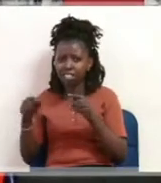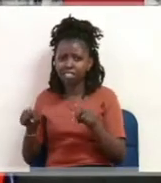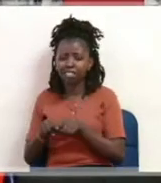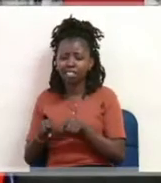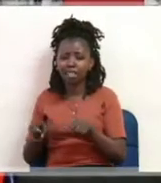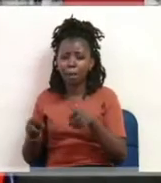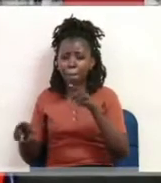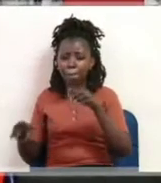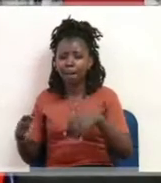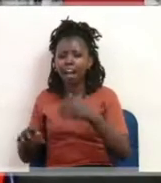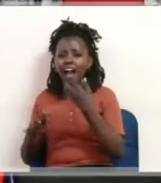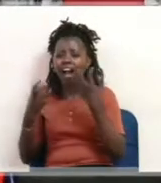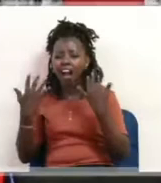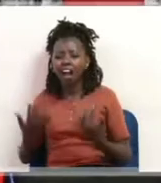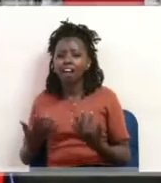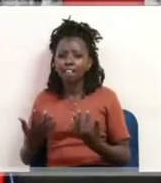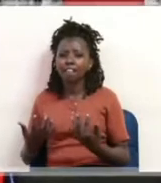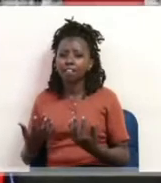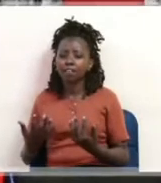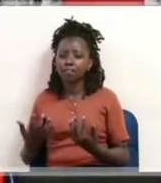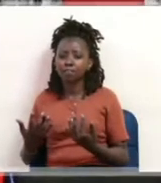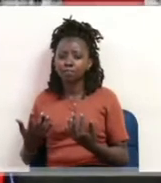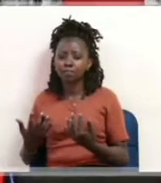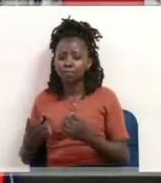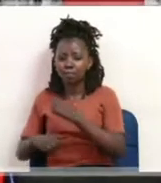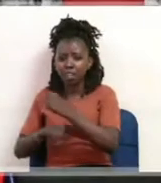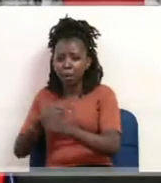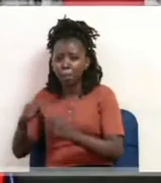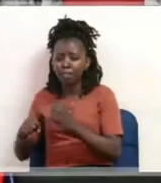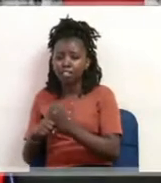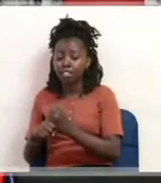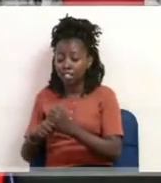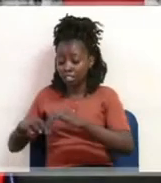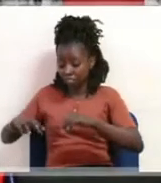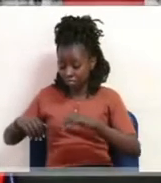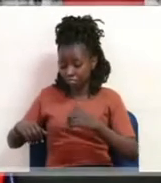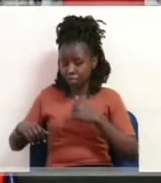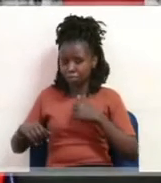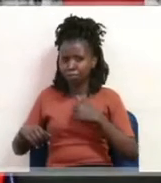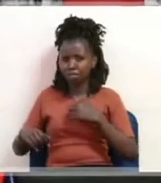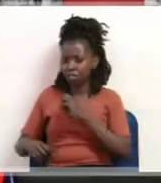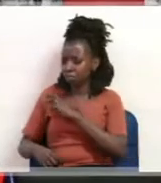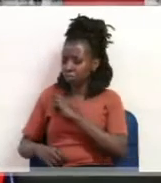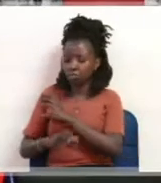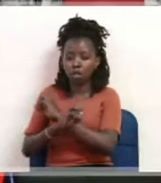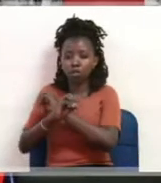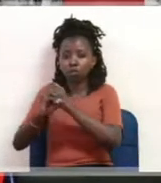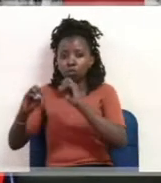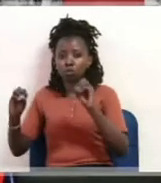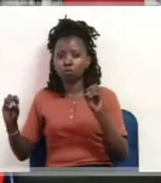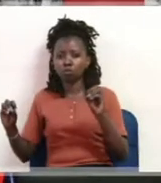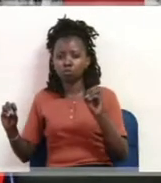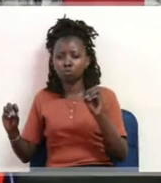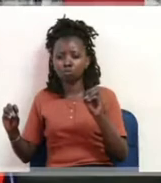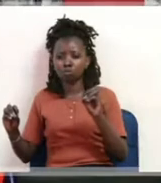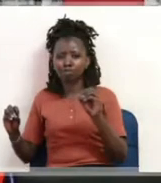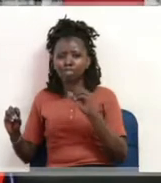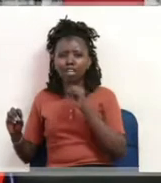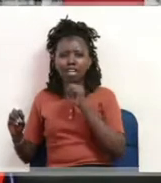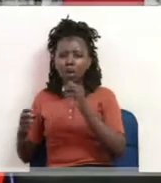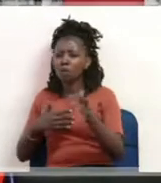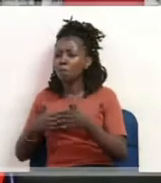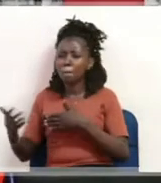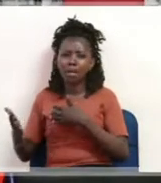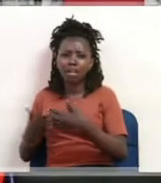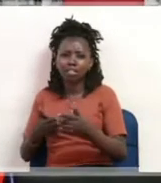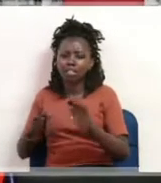shade, and yet the madness of the years finds and shall find me unafraid. It matters not how straight the gate,